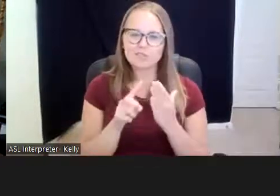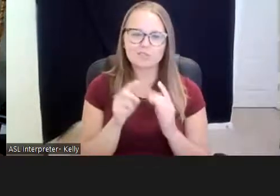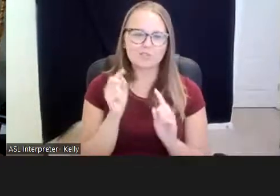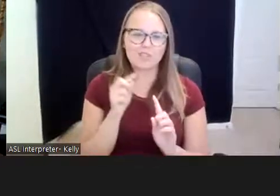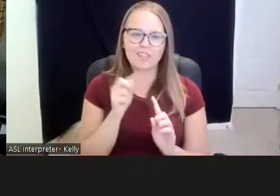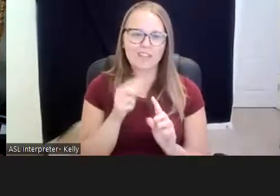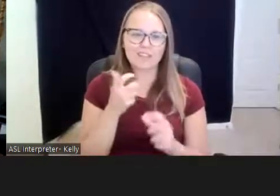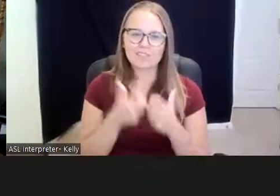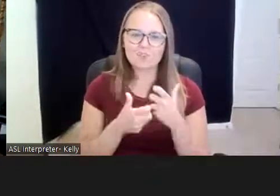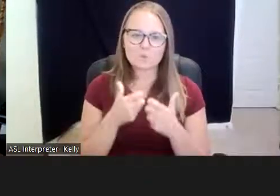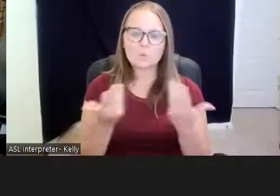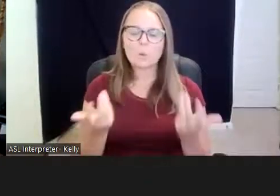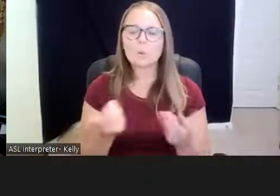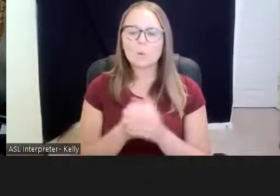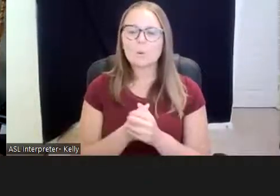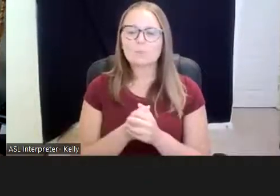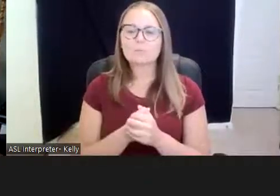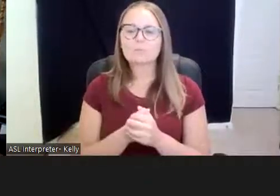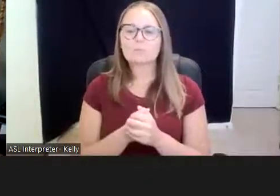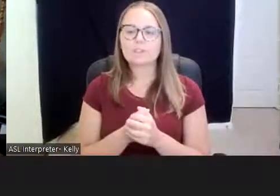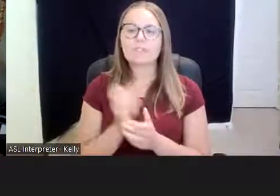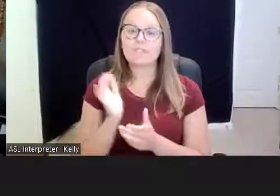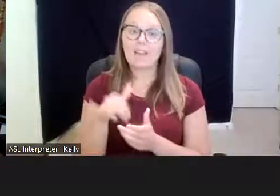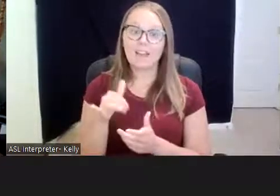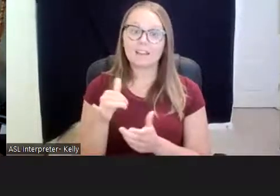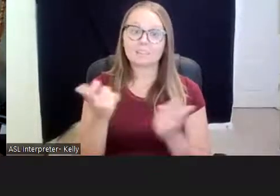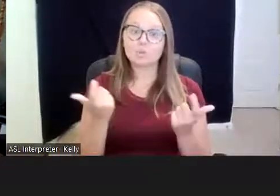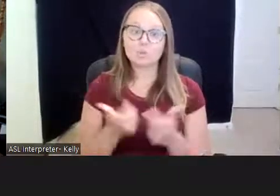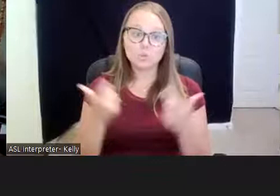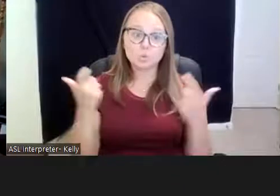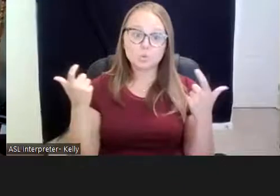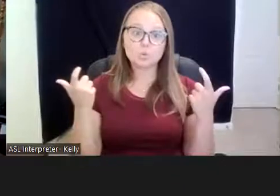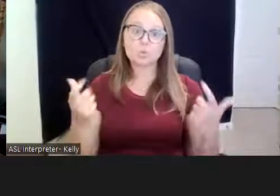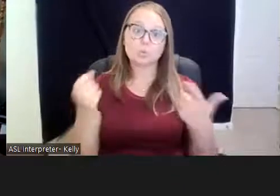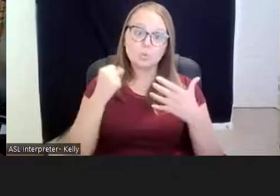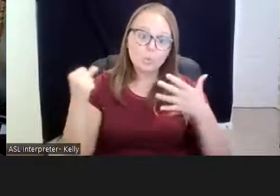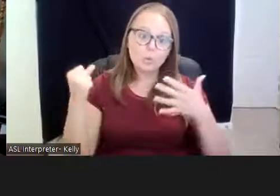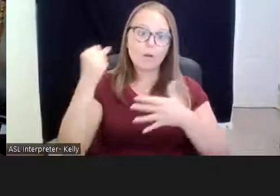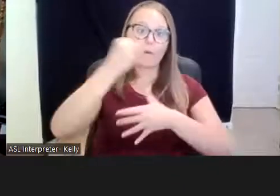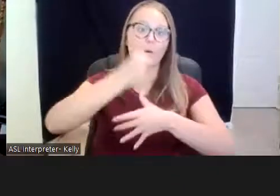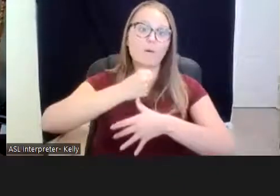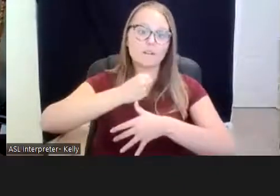that. And so that's another huge area of priority that